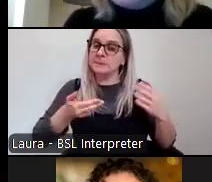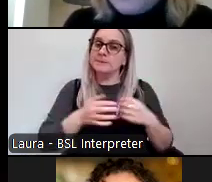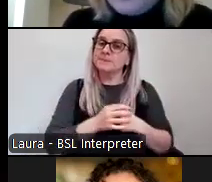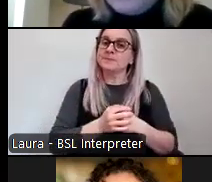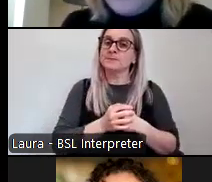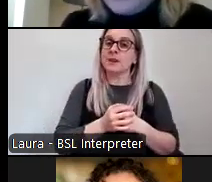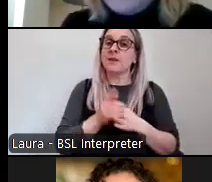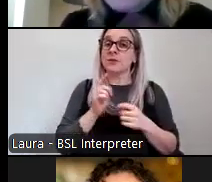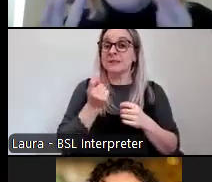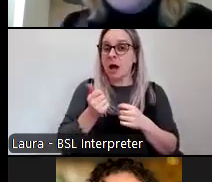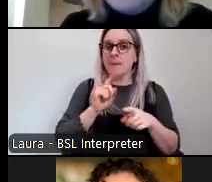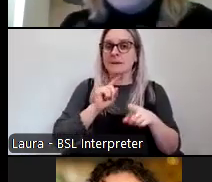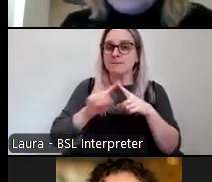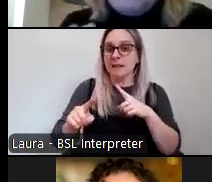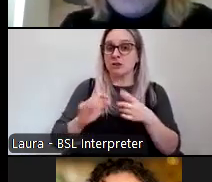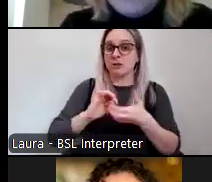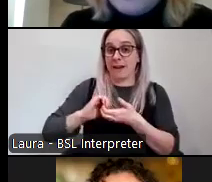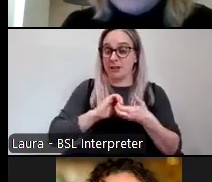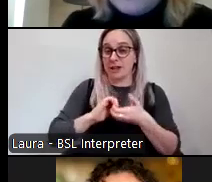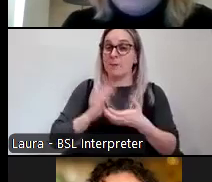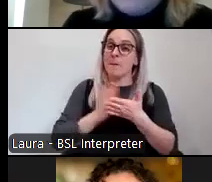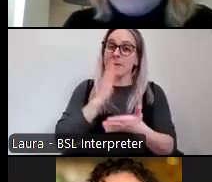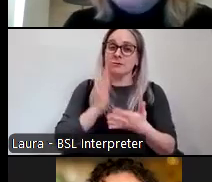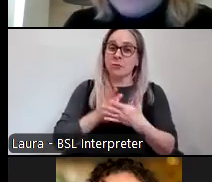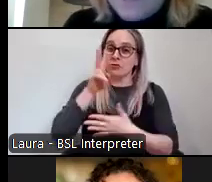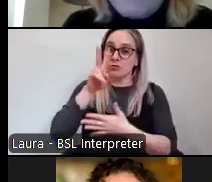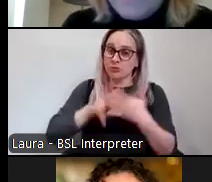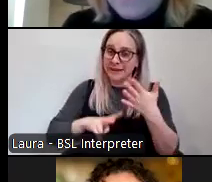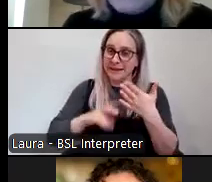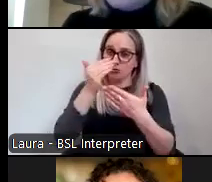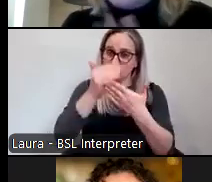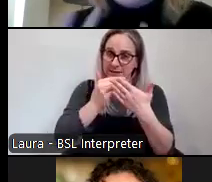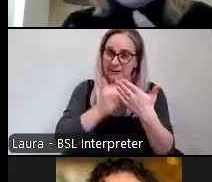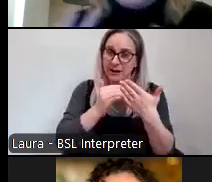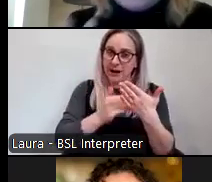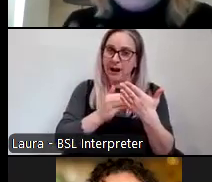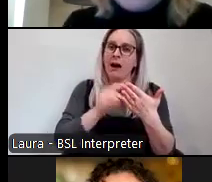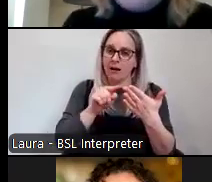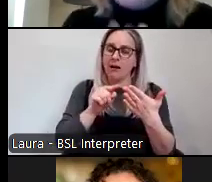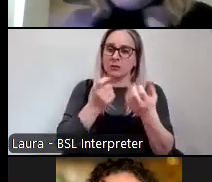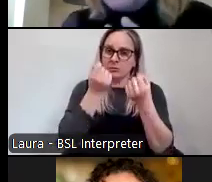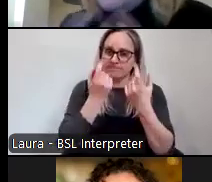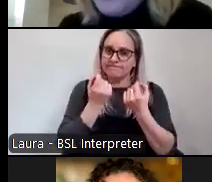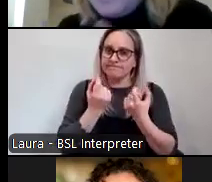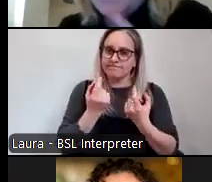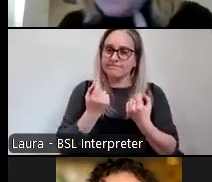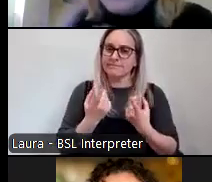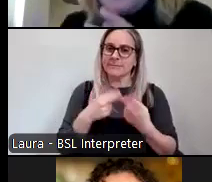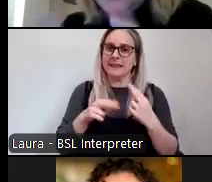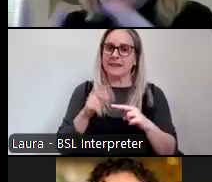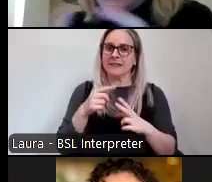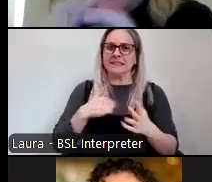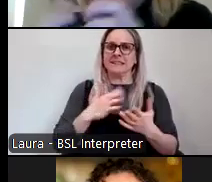for some of the specialist fellowships. So please do read the criteria really, really carefully. And as I've said, if it's looking a bit